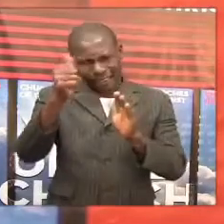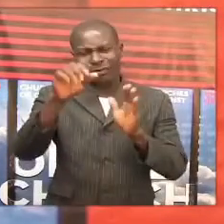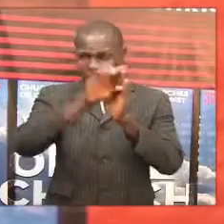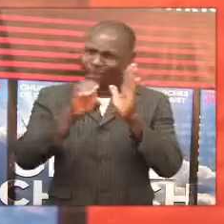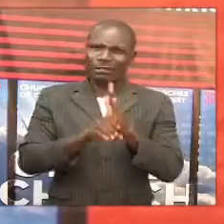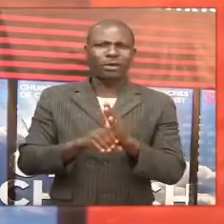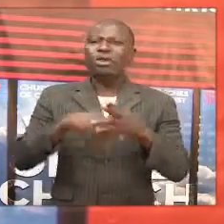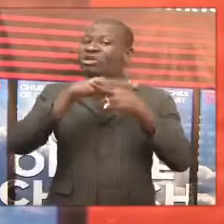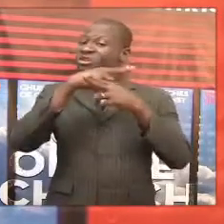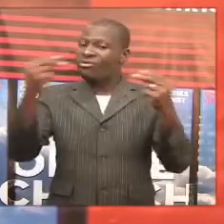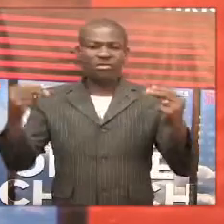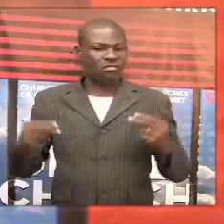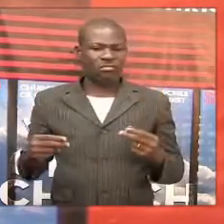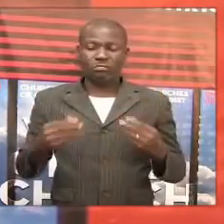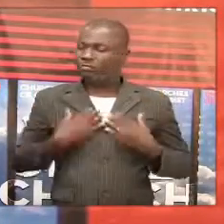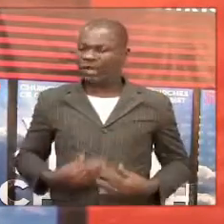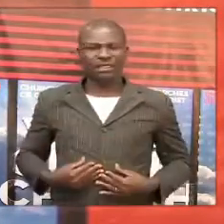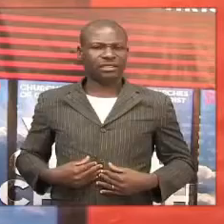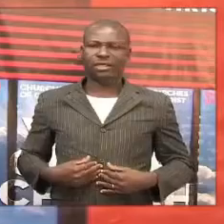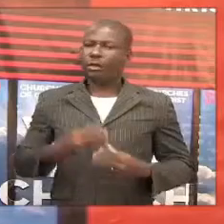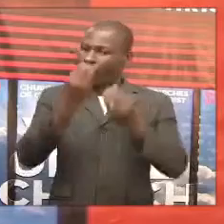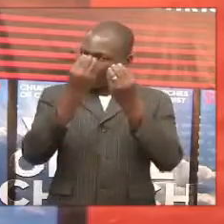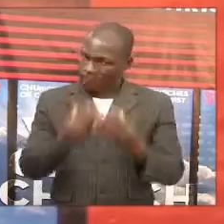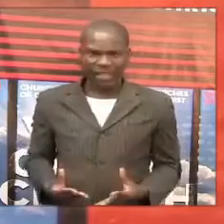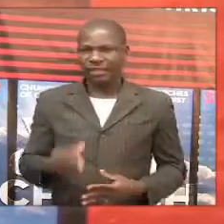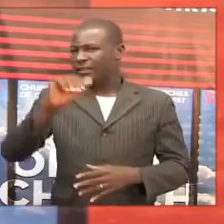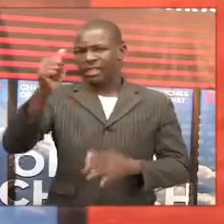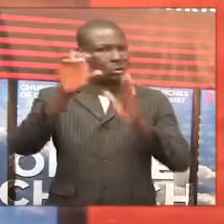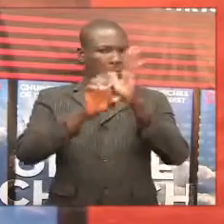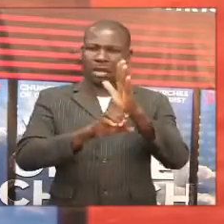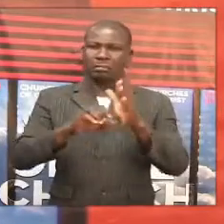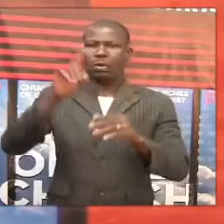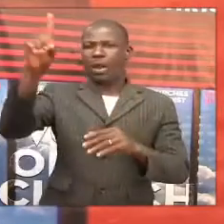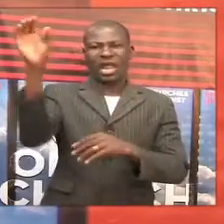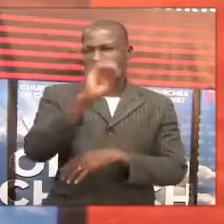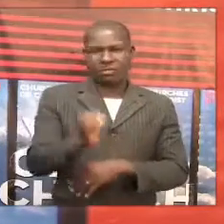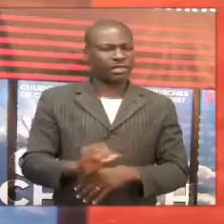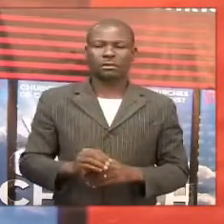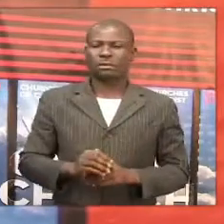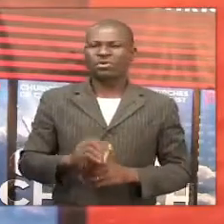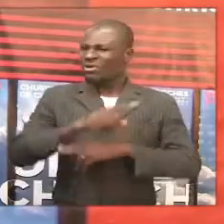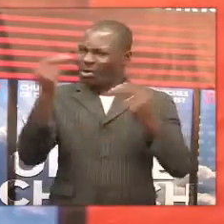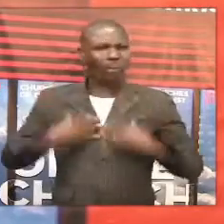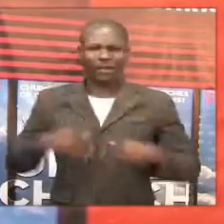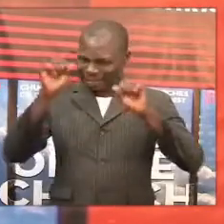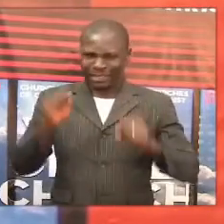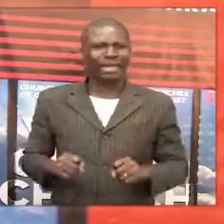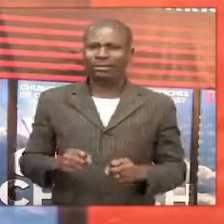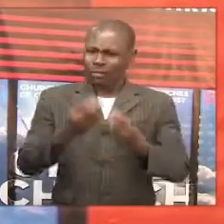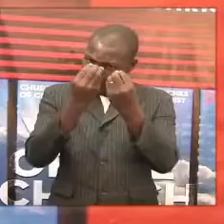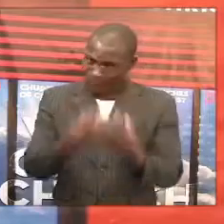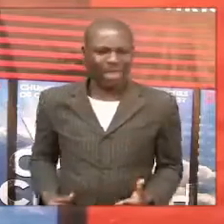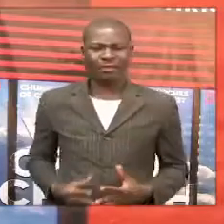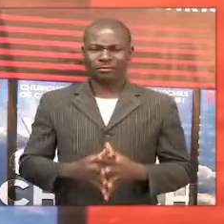obie ni otumi di 10 commandments so 100% obie antumi na problem one na wo emra nsem